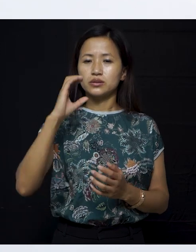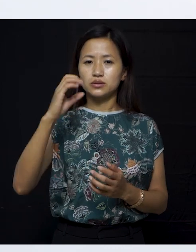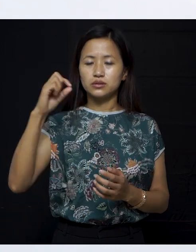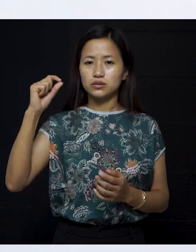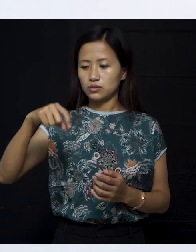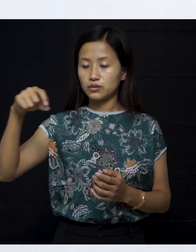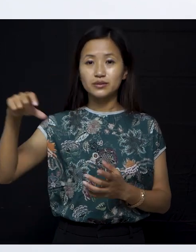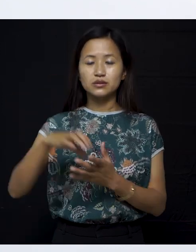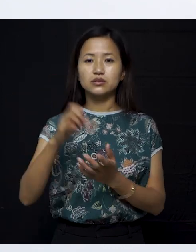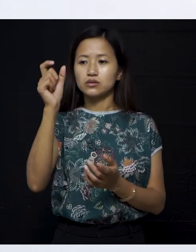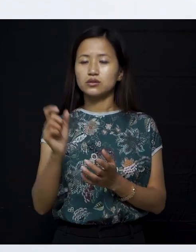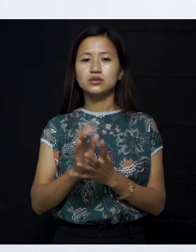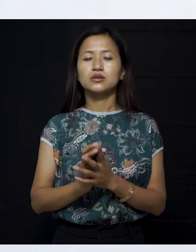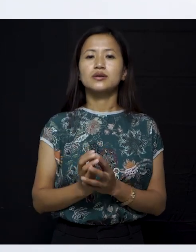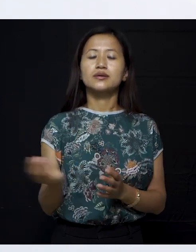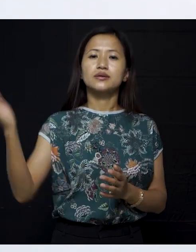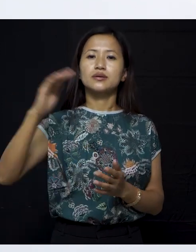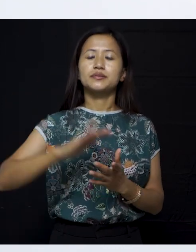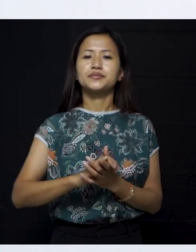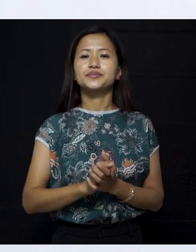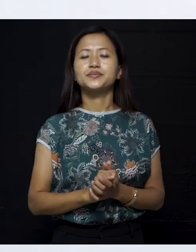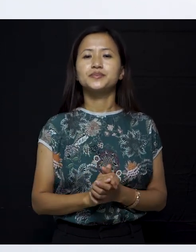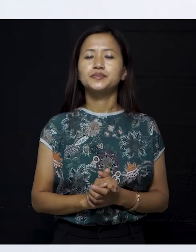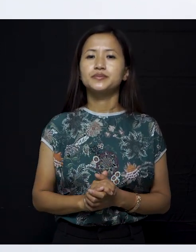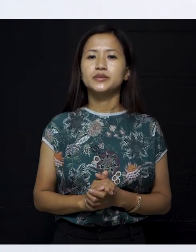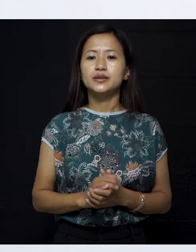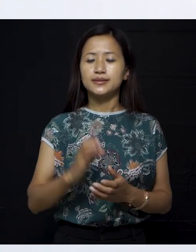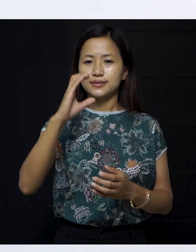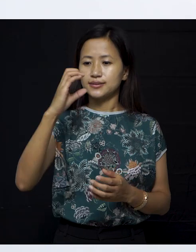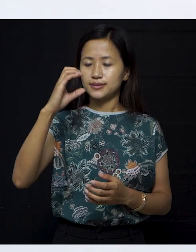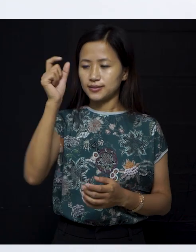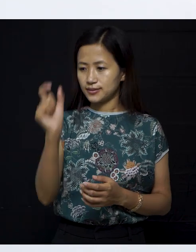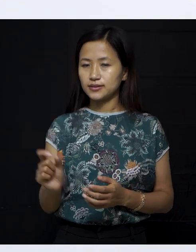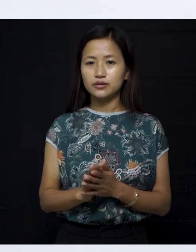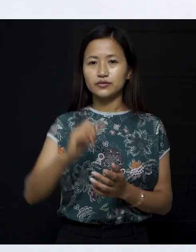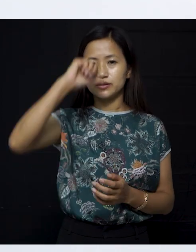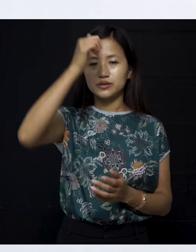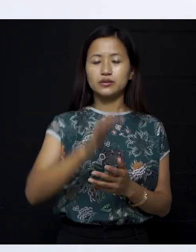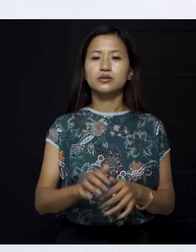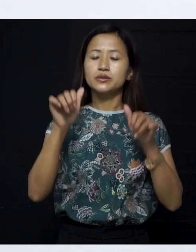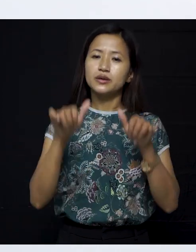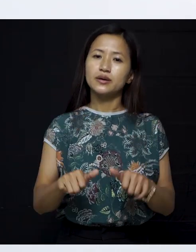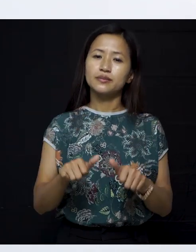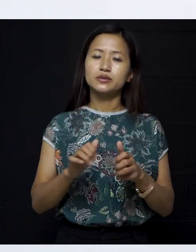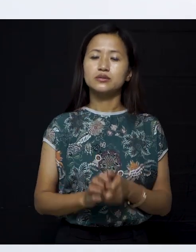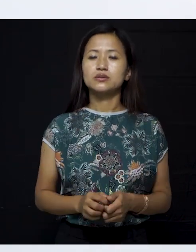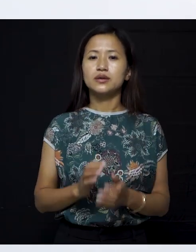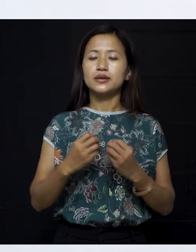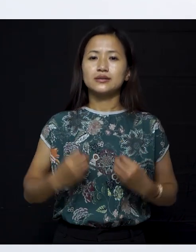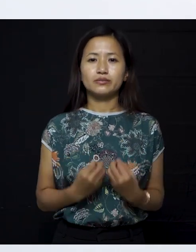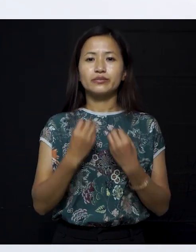came, because of the universal adult franchise, the citizens of India were able to express their